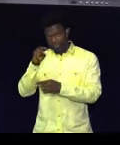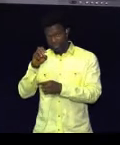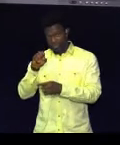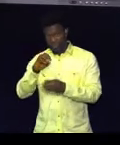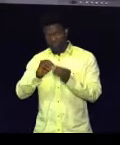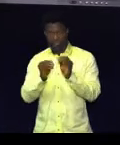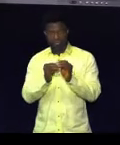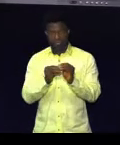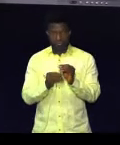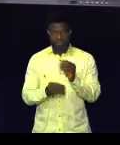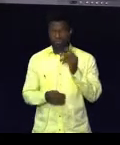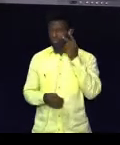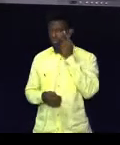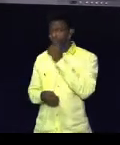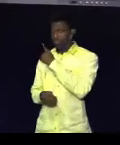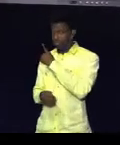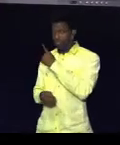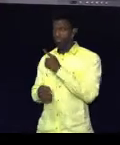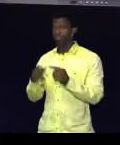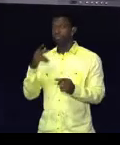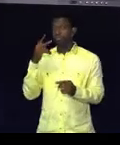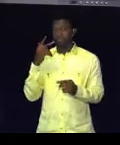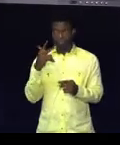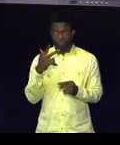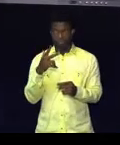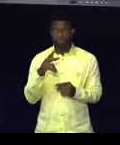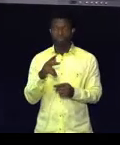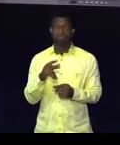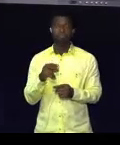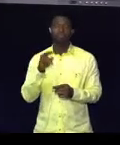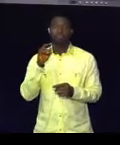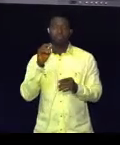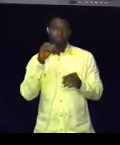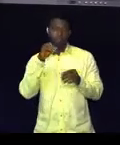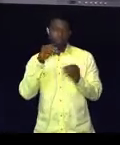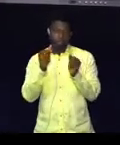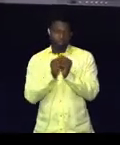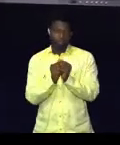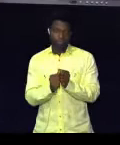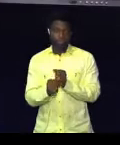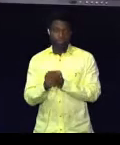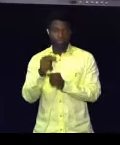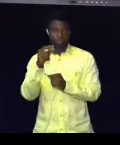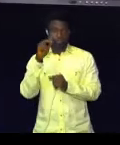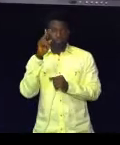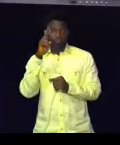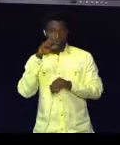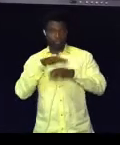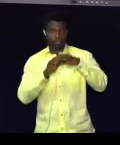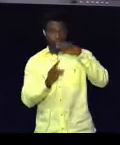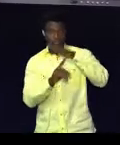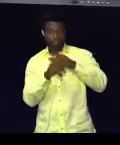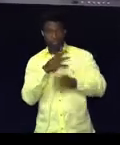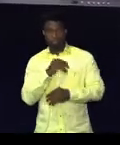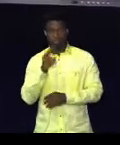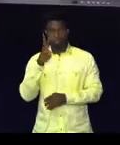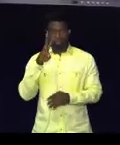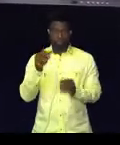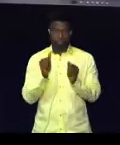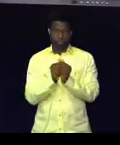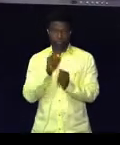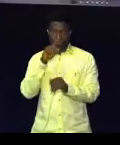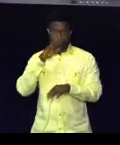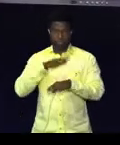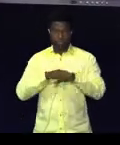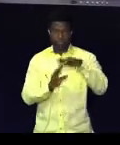2 goes in 18 9 times, 3 goes in 9 3 times, 3 goes in 3 1 time. So we end up with 2 with the power of 1 and 3 with the power of 2.